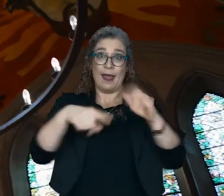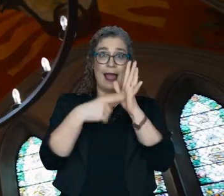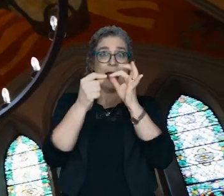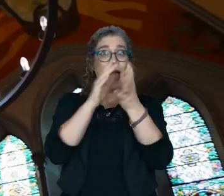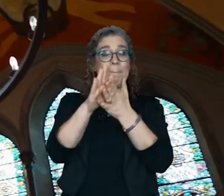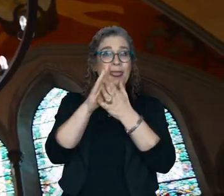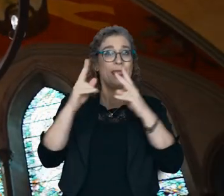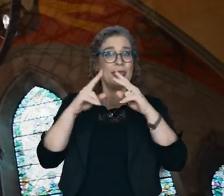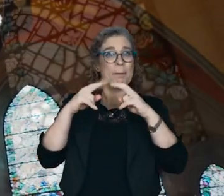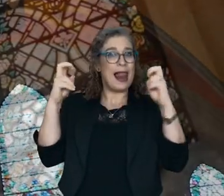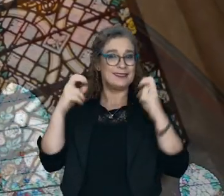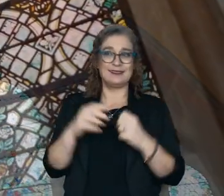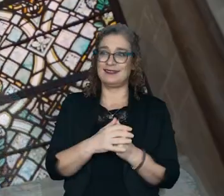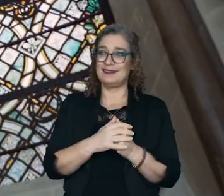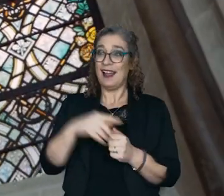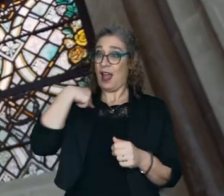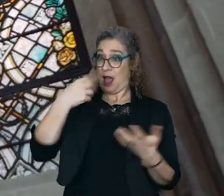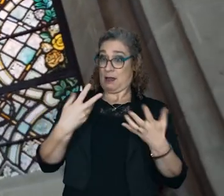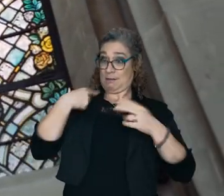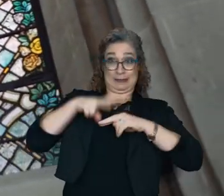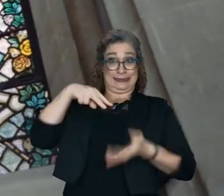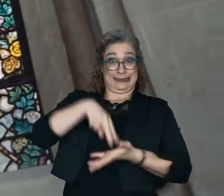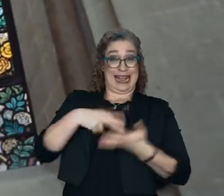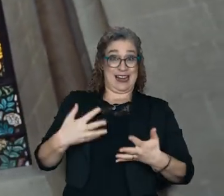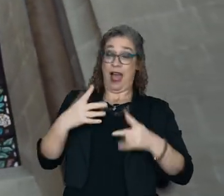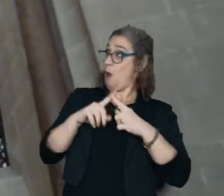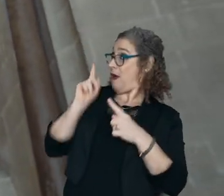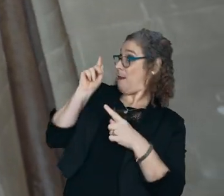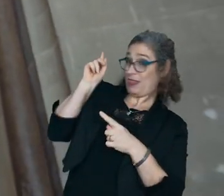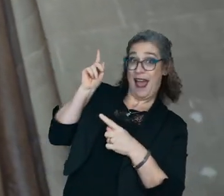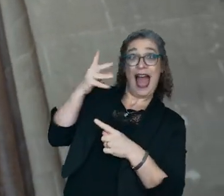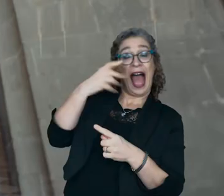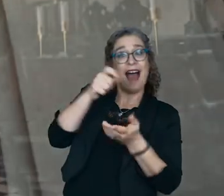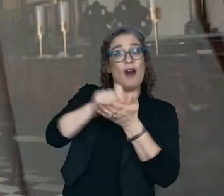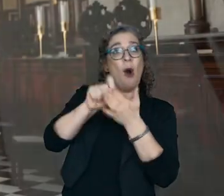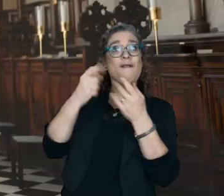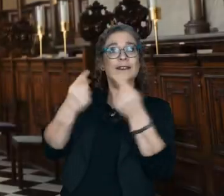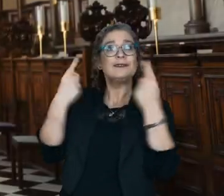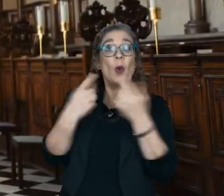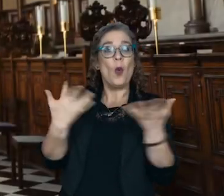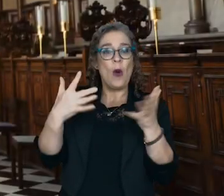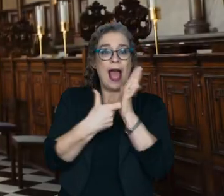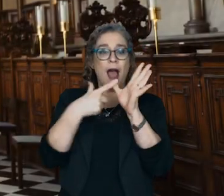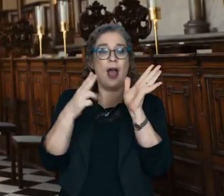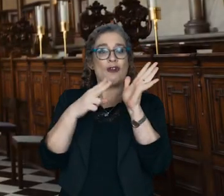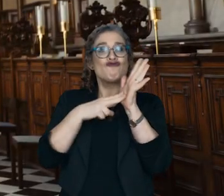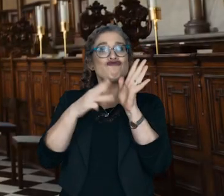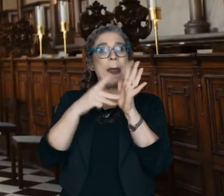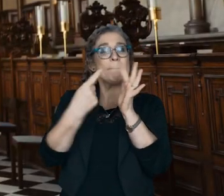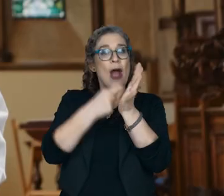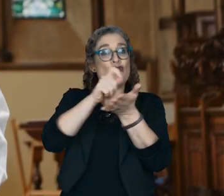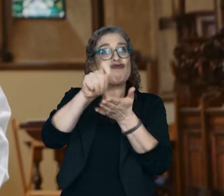the Book of Common Prayer, which still forms the basis of all worship in the Anglican Church